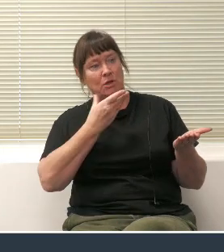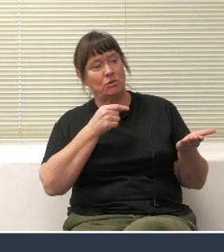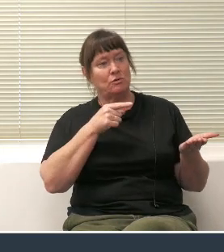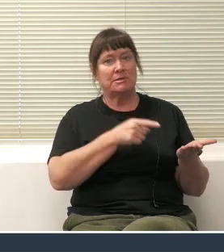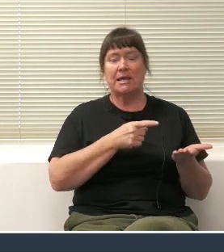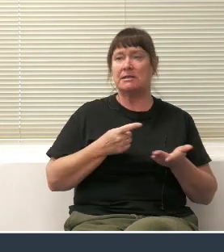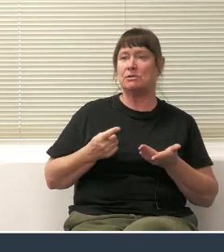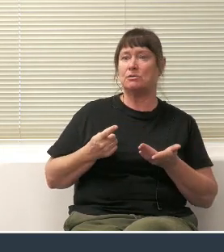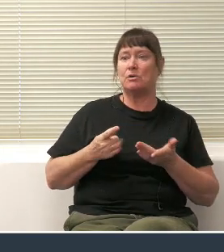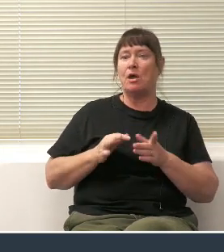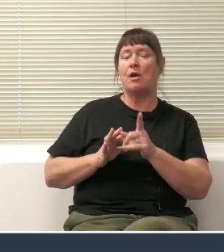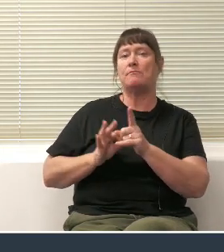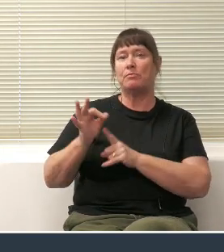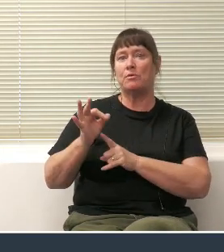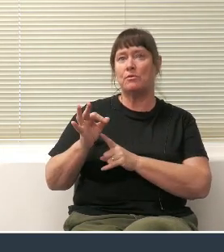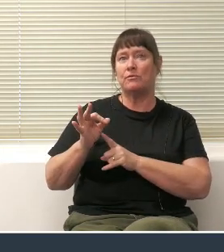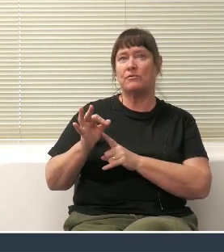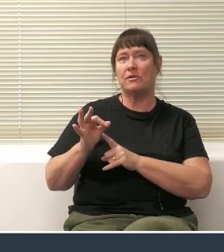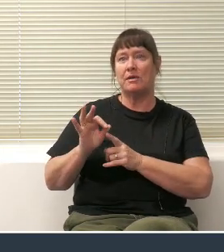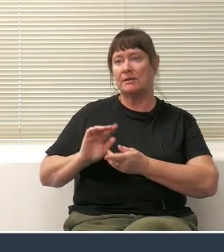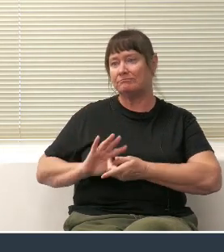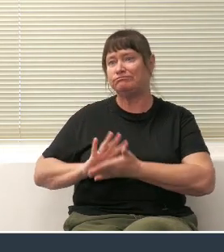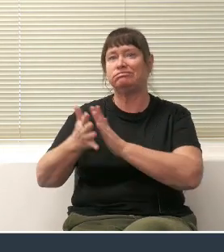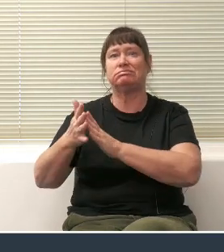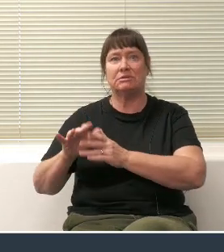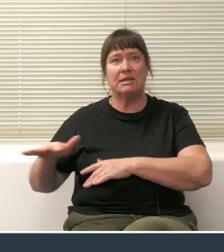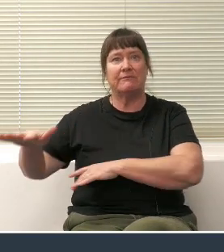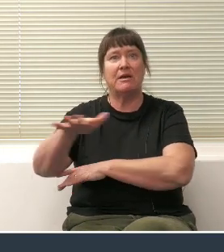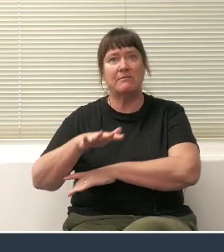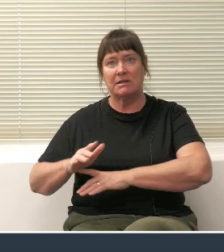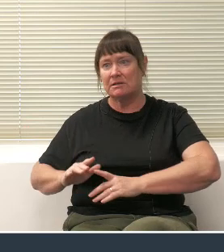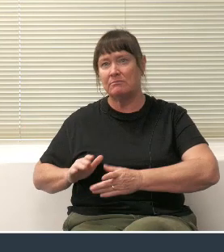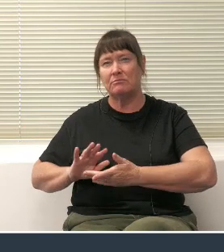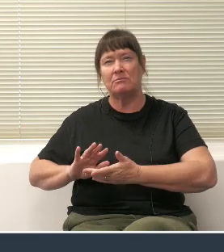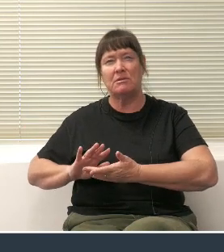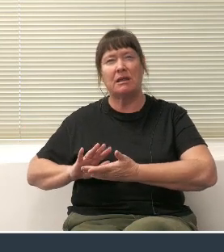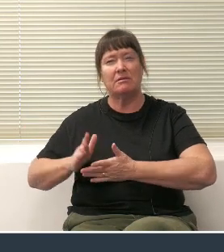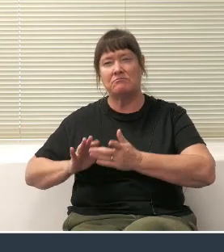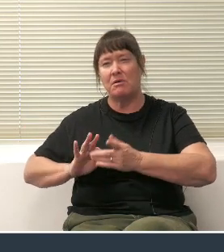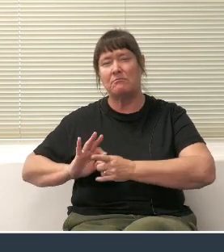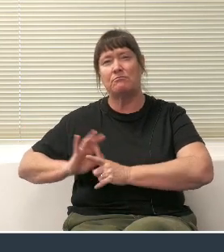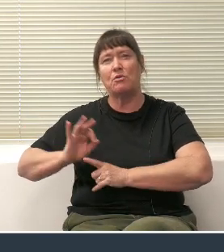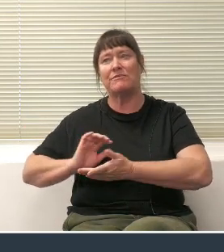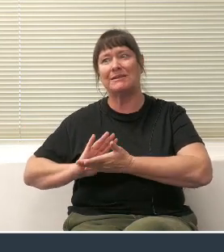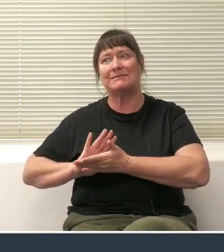to improve mitigation within our environment. And I think those are the important criteria, and